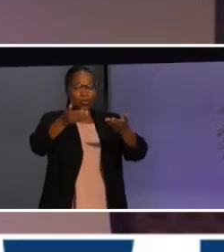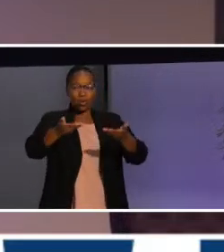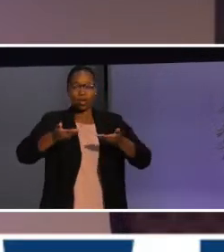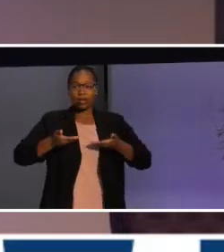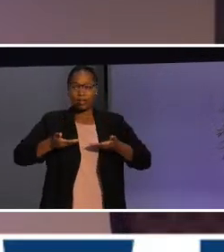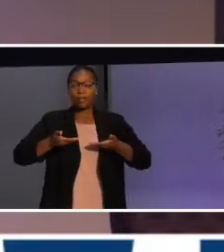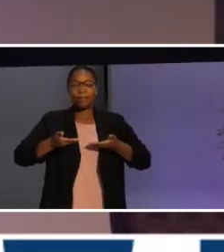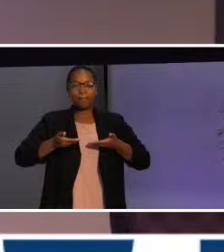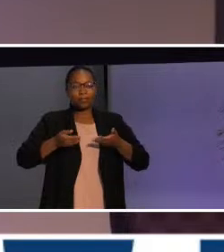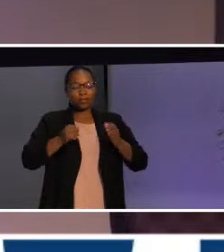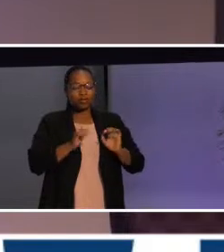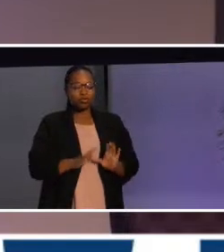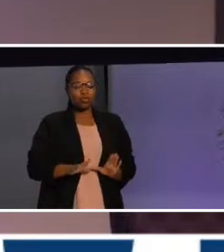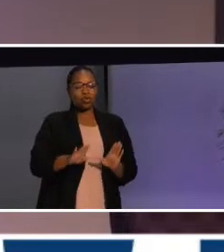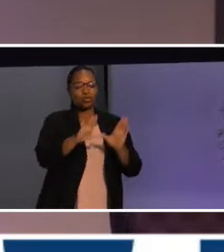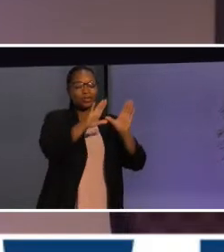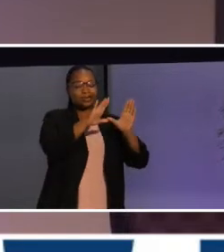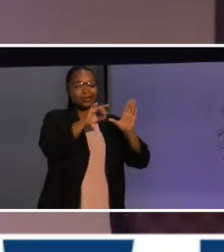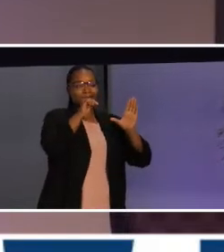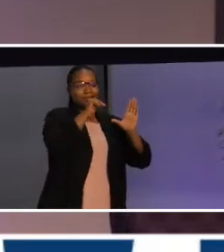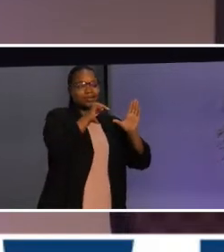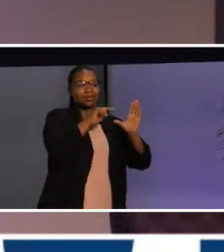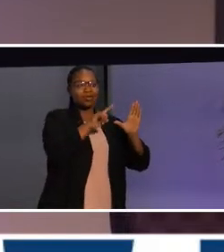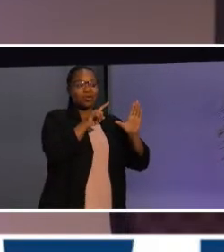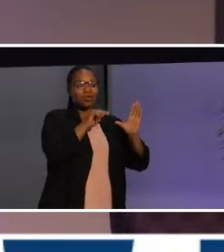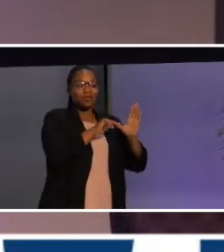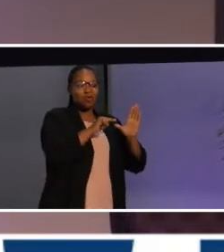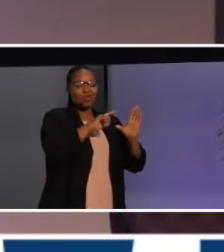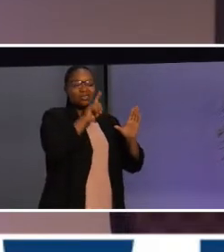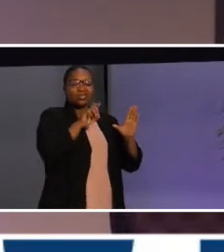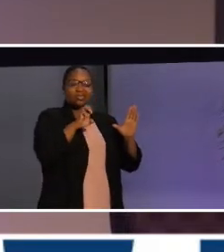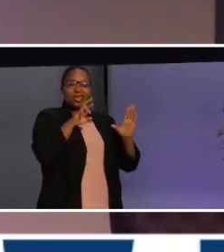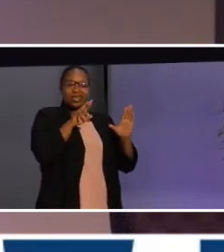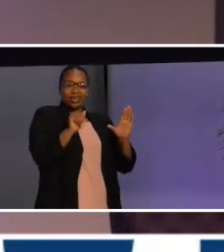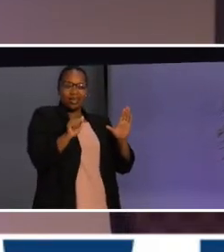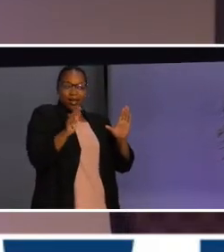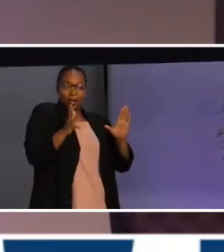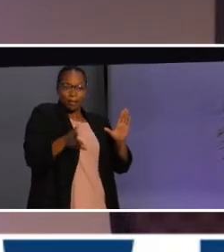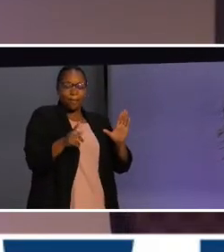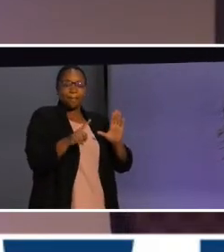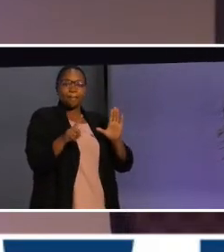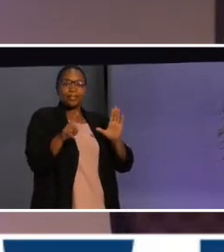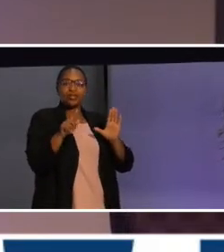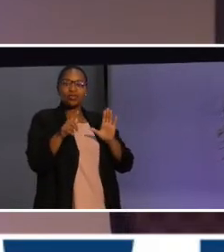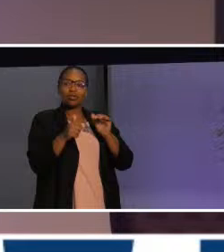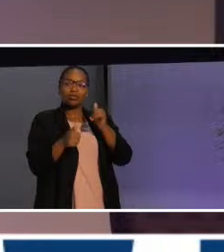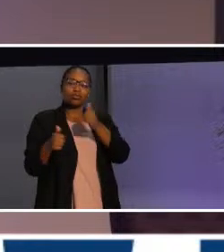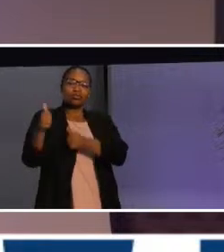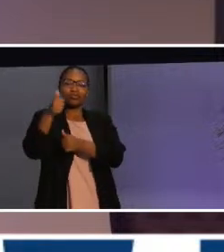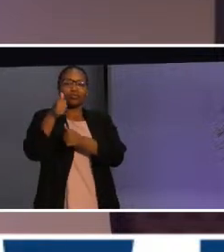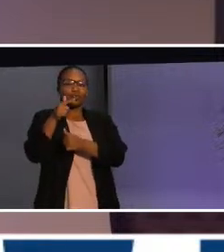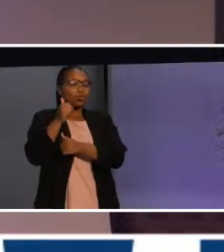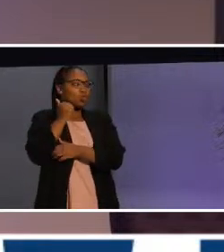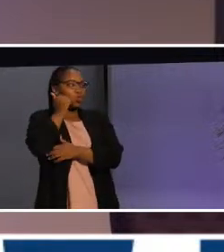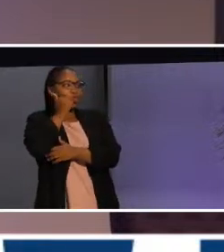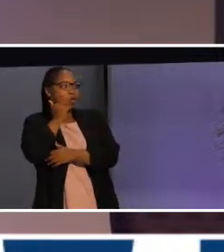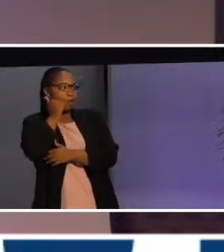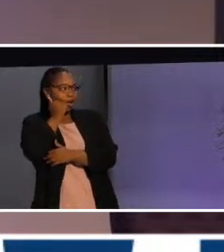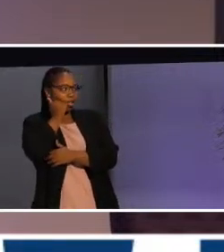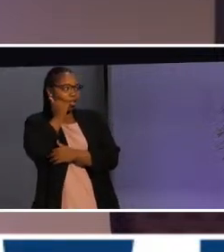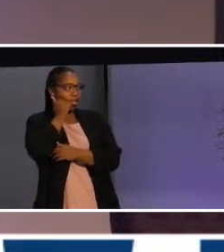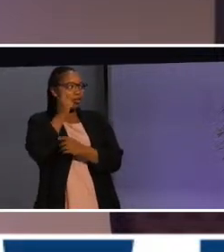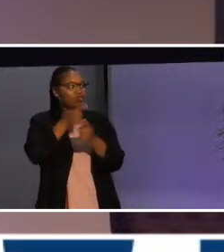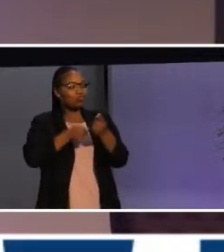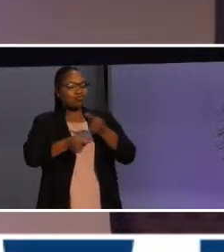continent, not only of Zera Yaqub, but to the legendary Somali traders who